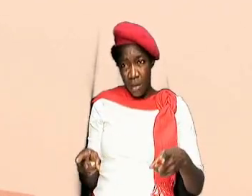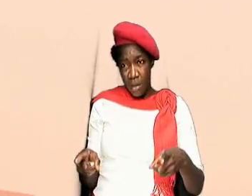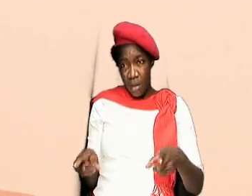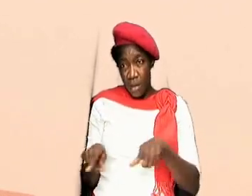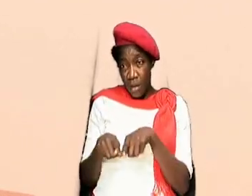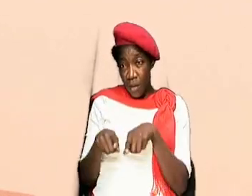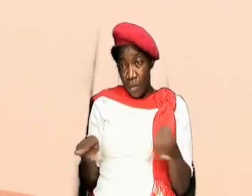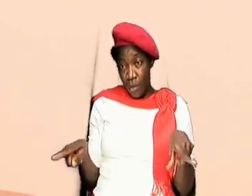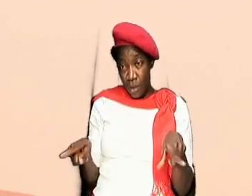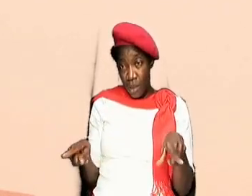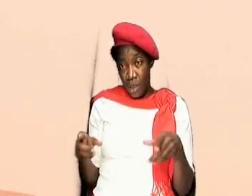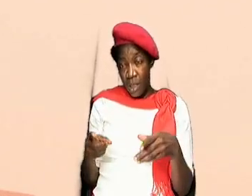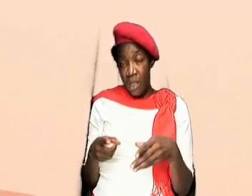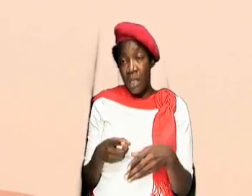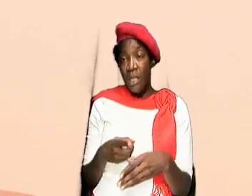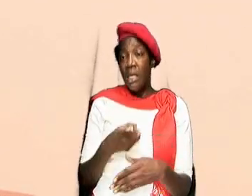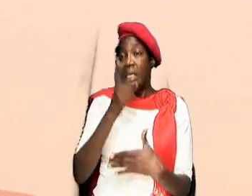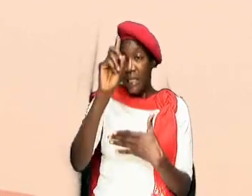but he did it.